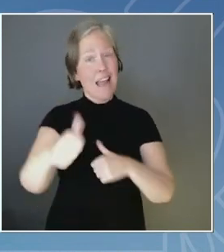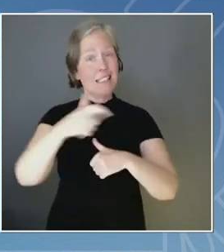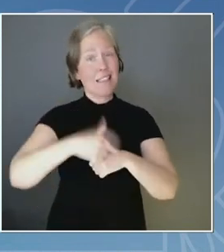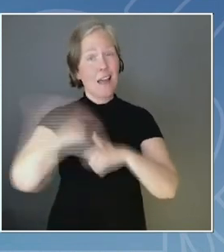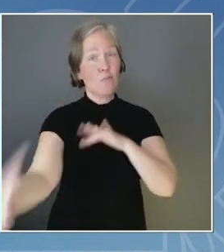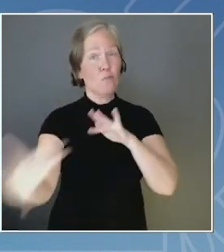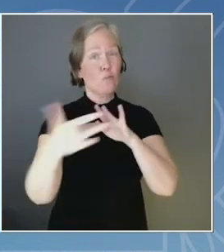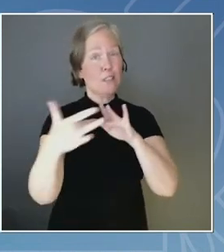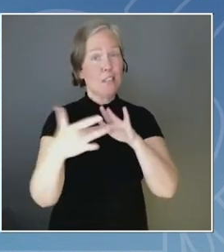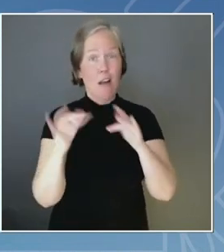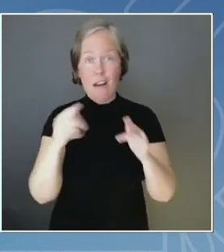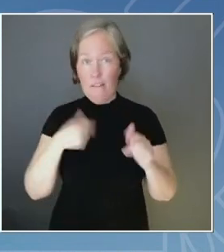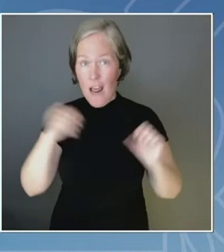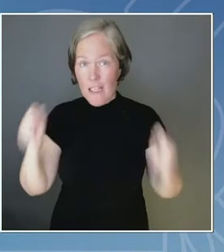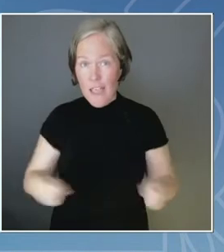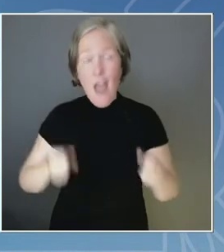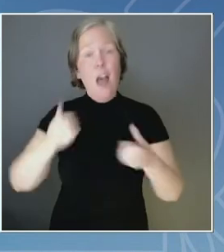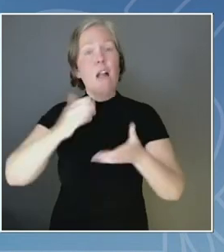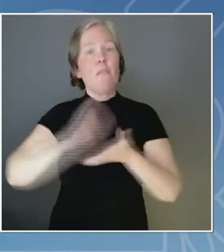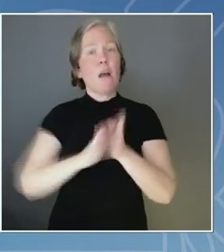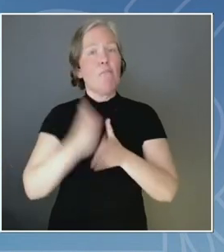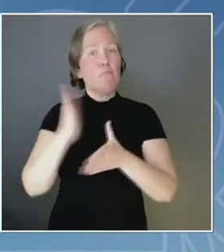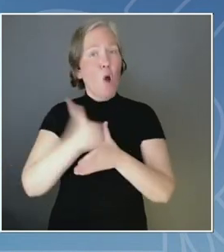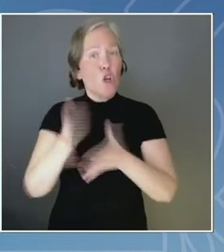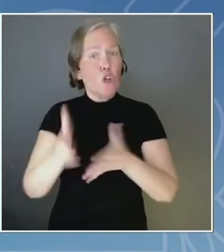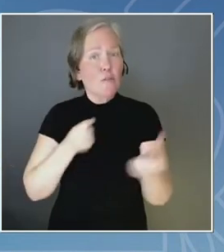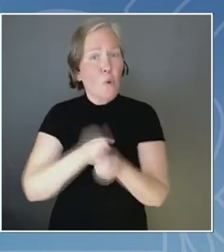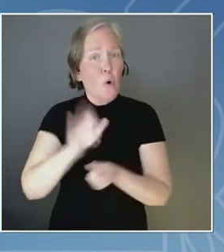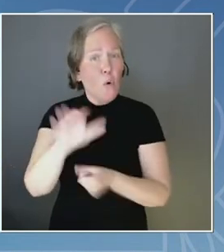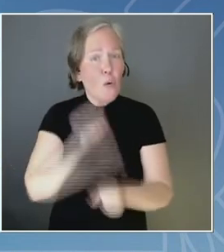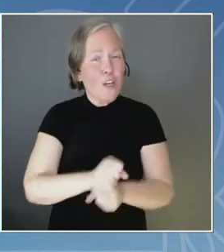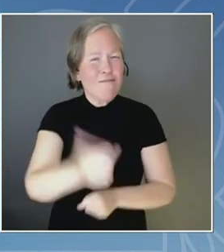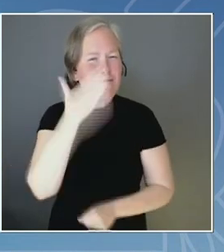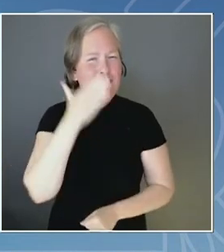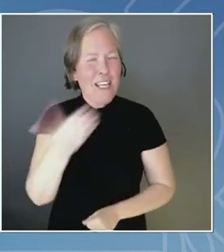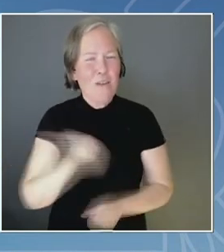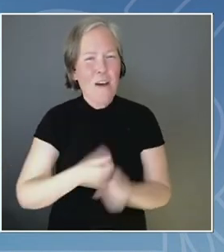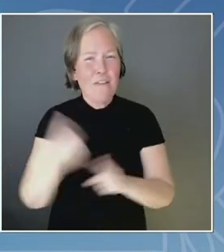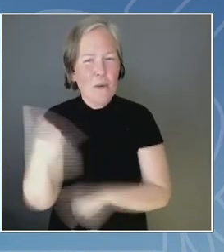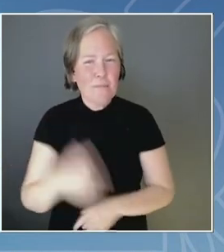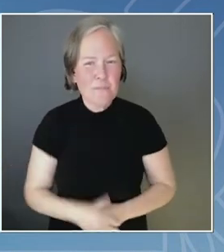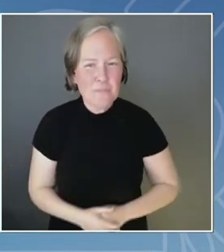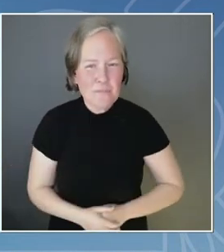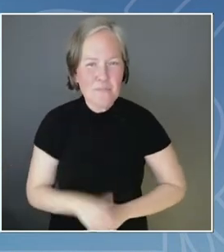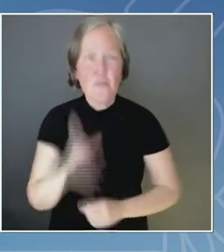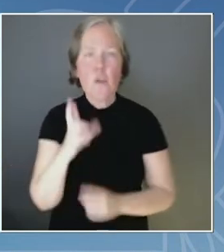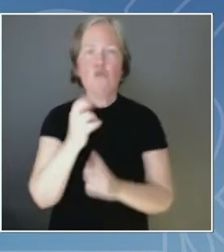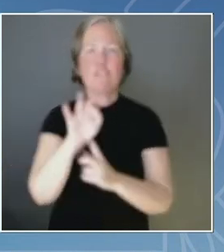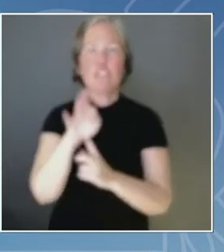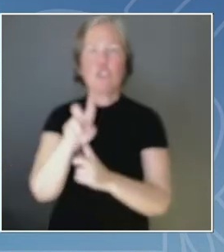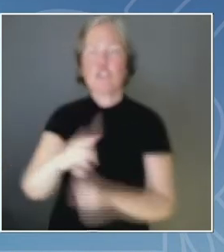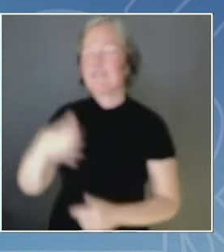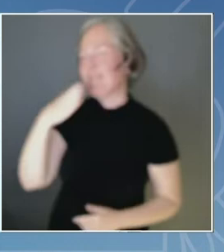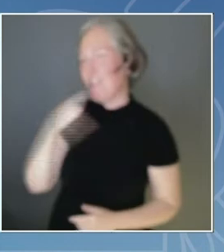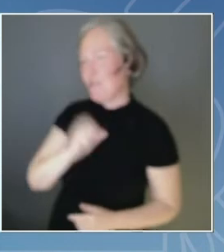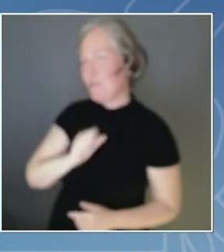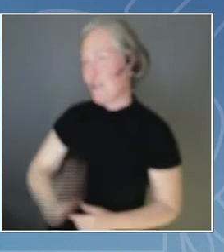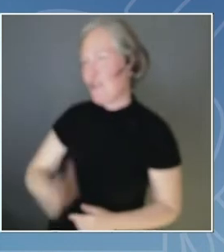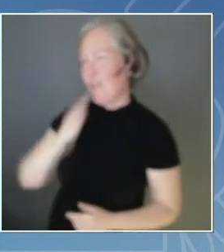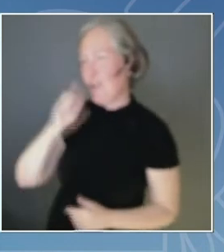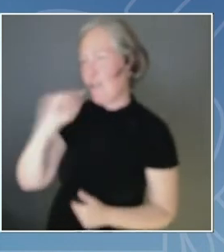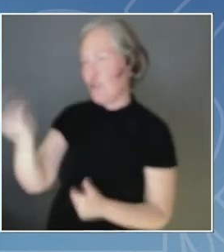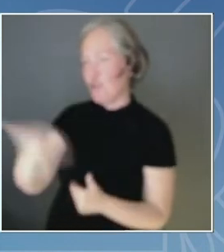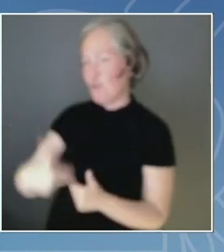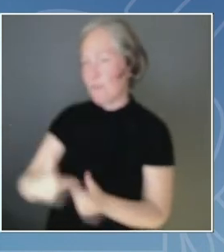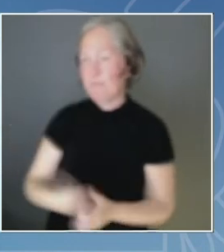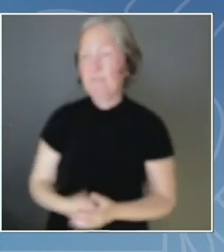if I can be a partner in this issue. Thanks, everybody. Thank you, Senator. Thanks for joining us. And with that,